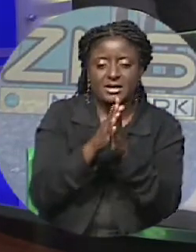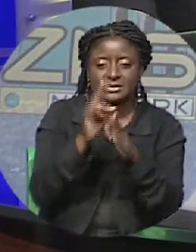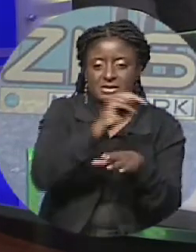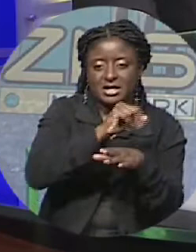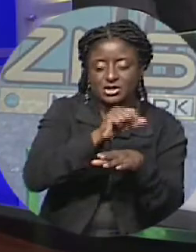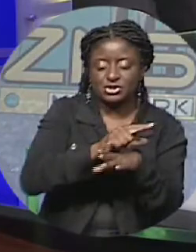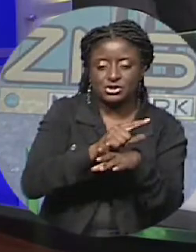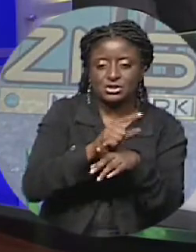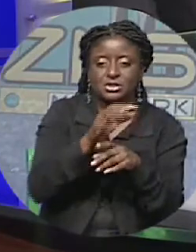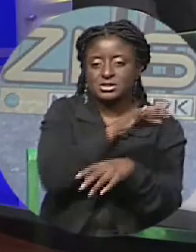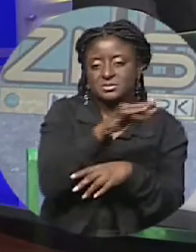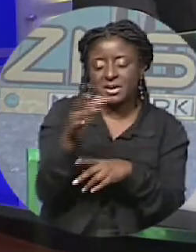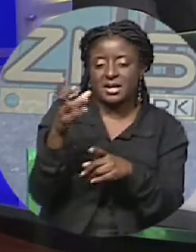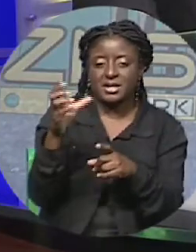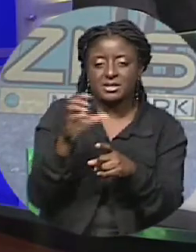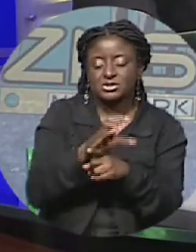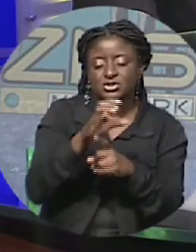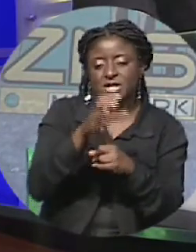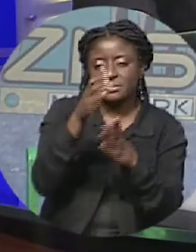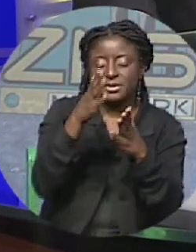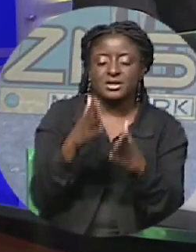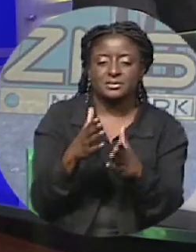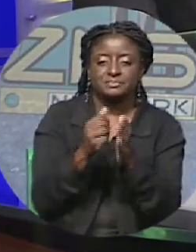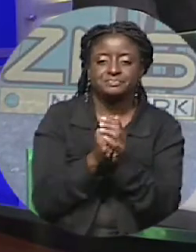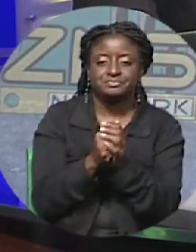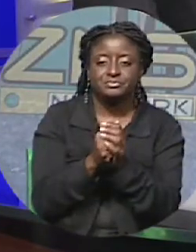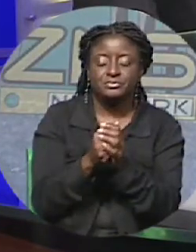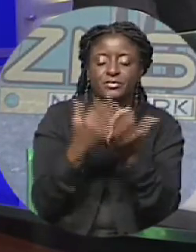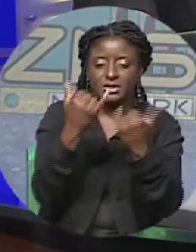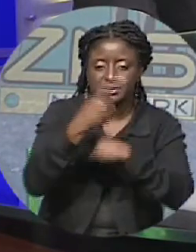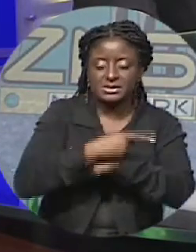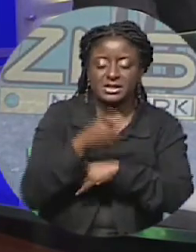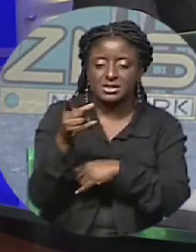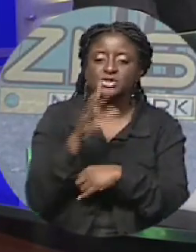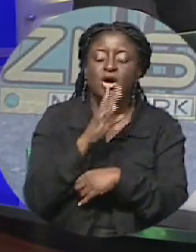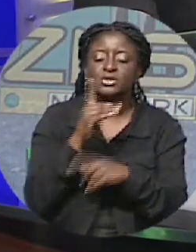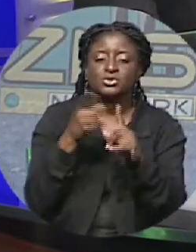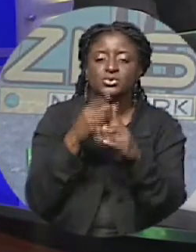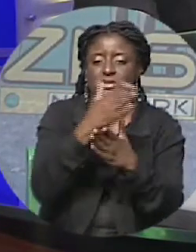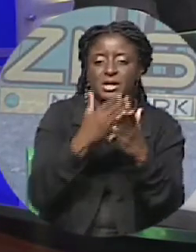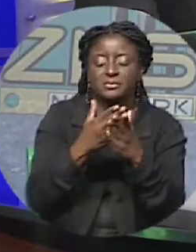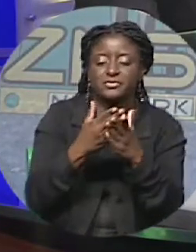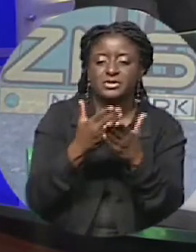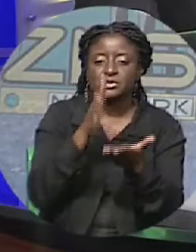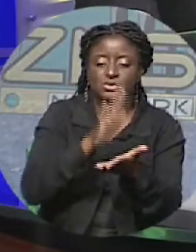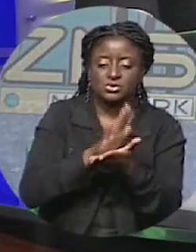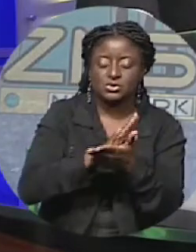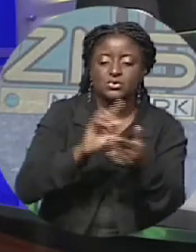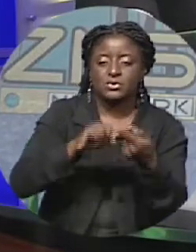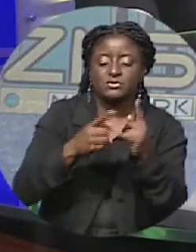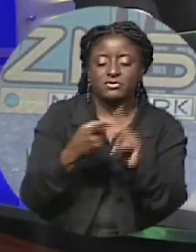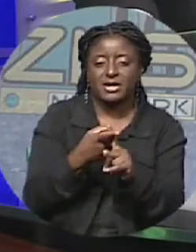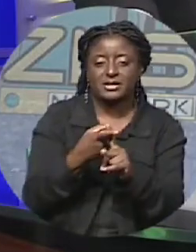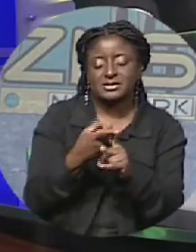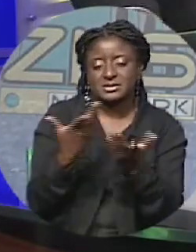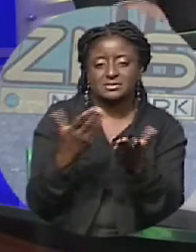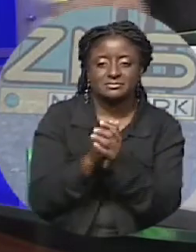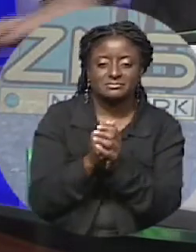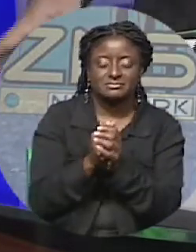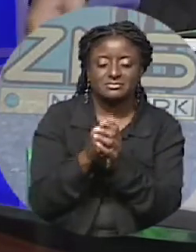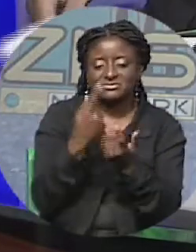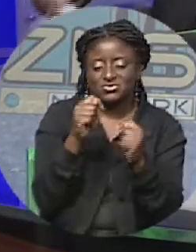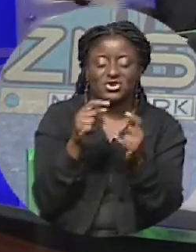along with several of his schoolmates who are stars among their peers. Keish Ladley